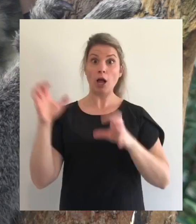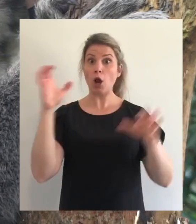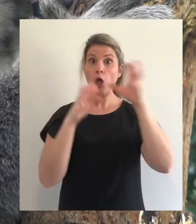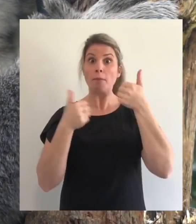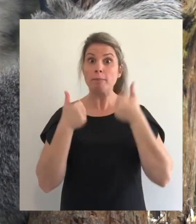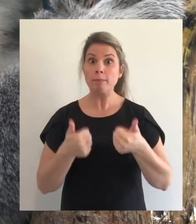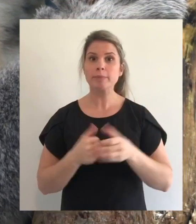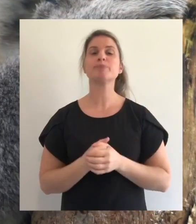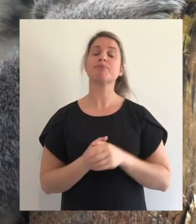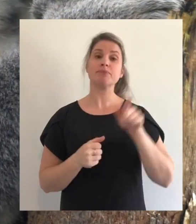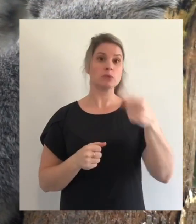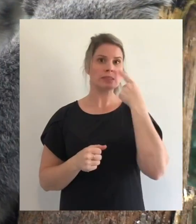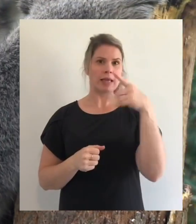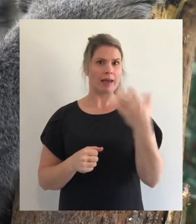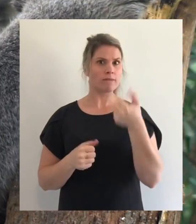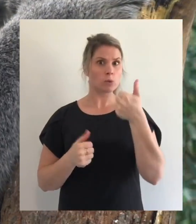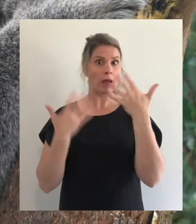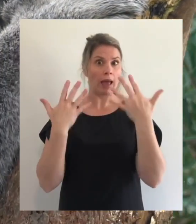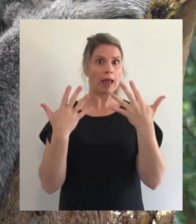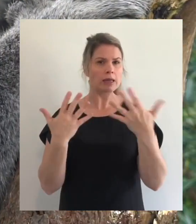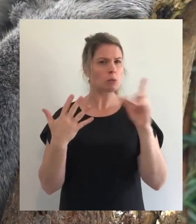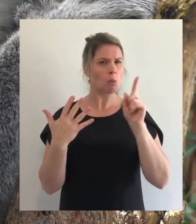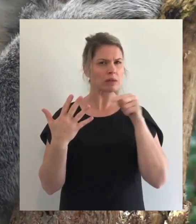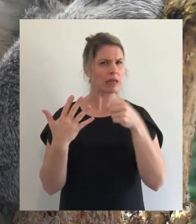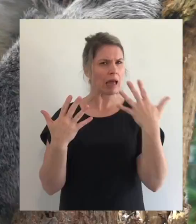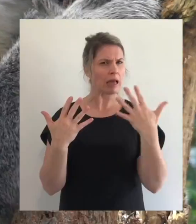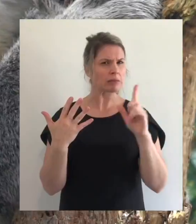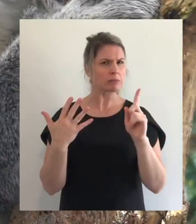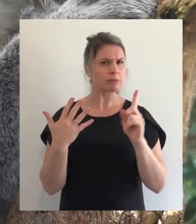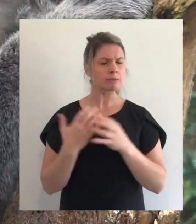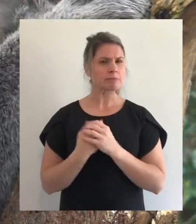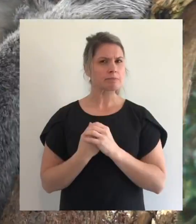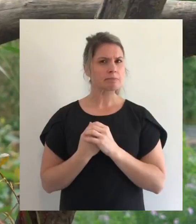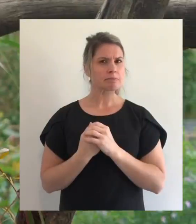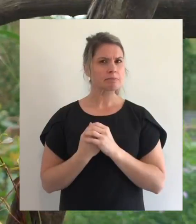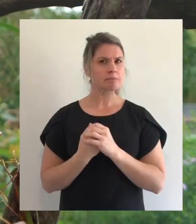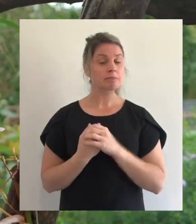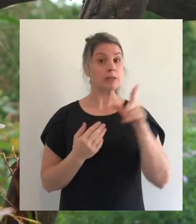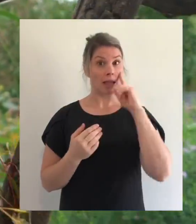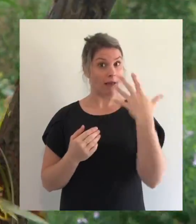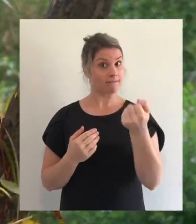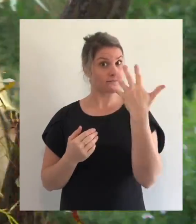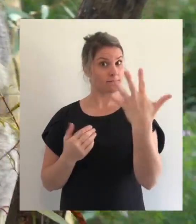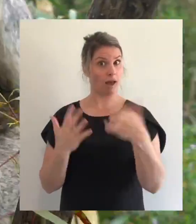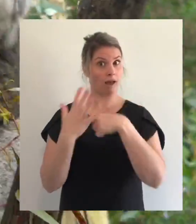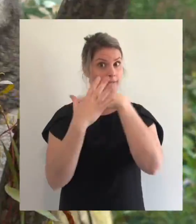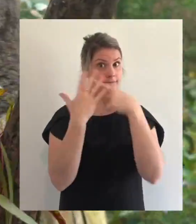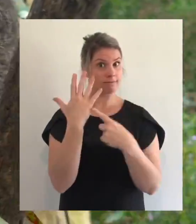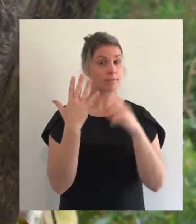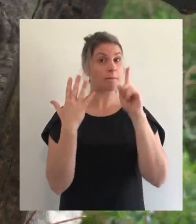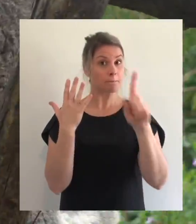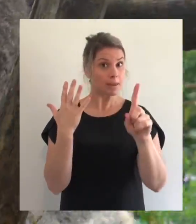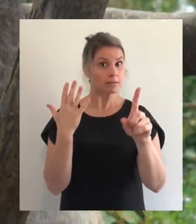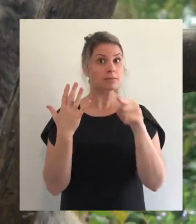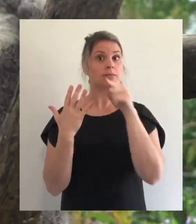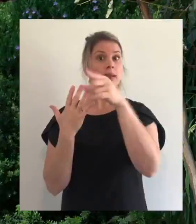adapted hand. So you might be able to get a good look at Nuji's hand while he's standing there. So just like us, they have those 5 digits, but where we have that one